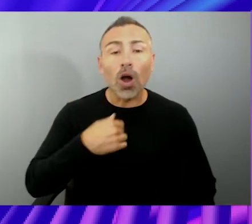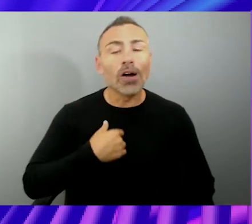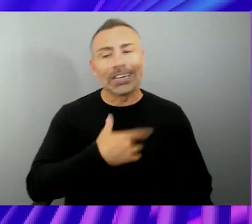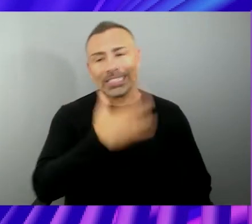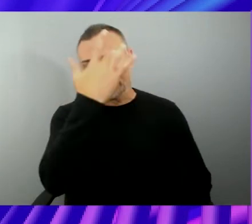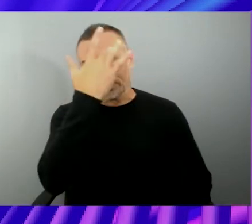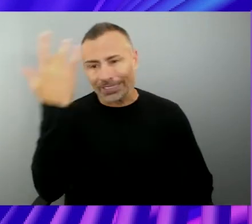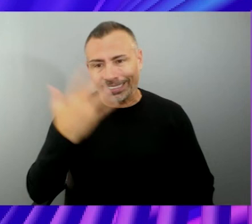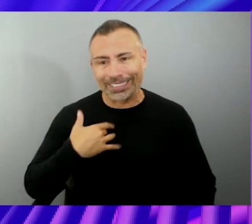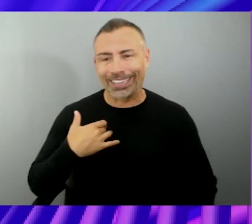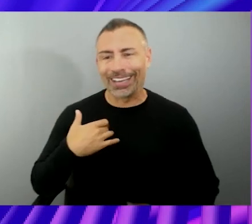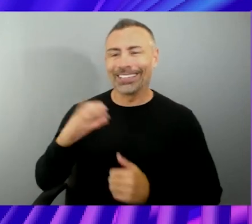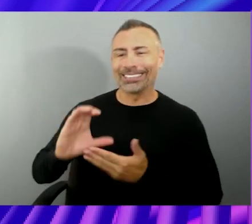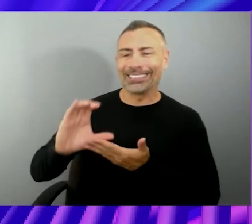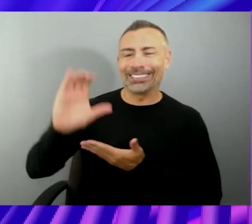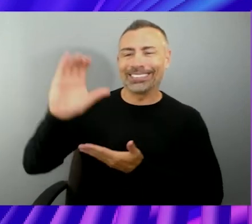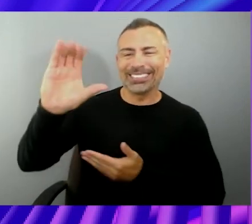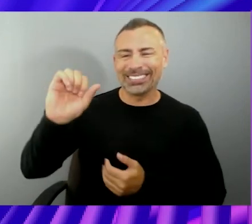go. There we go.